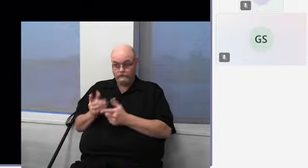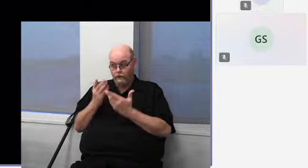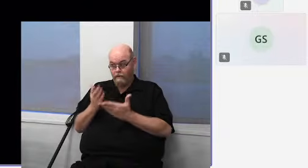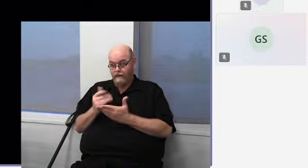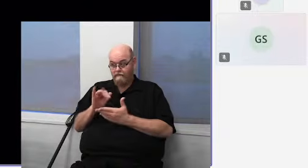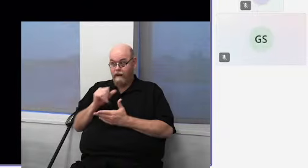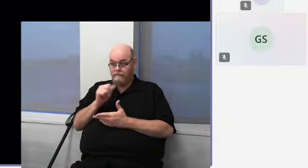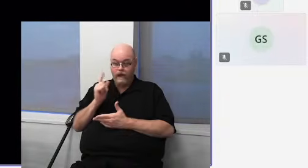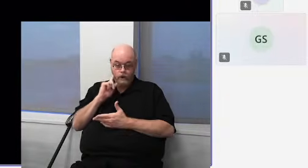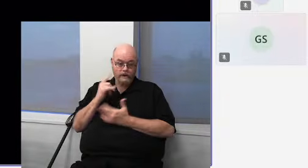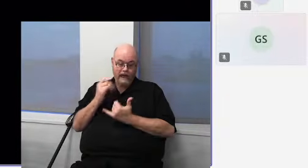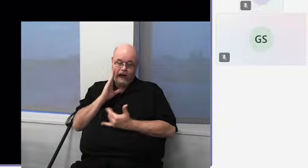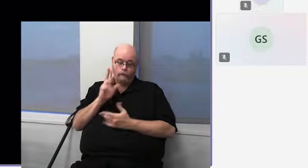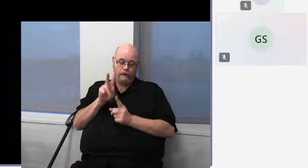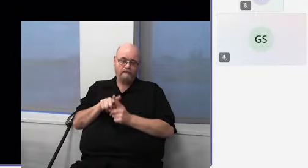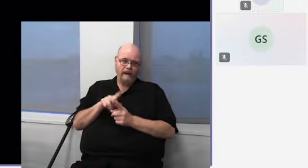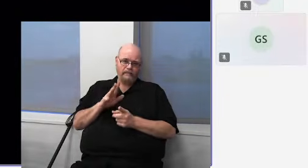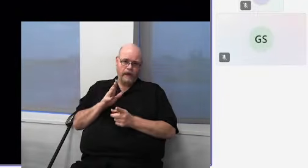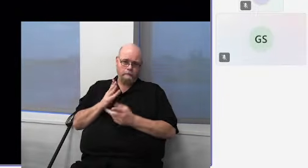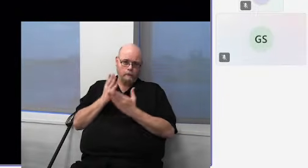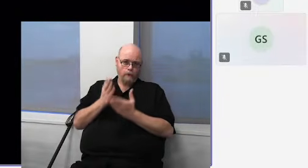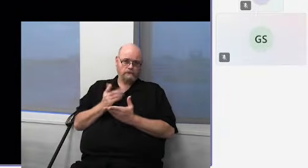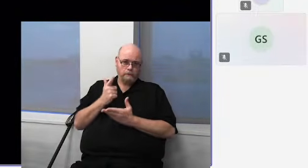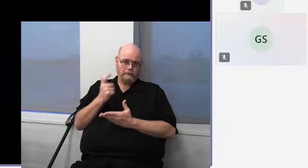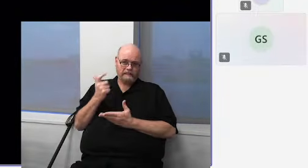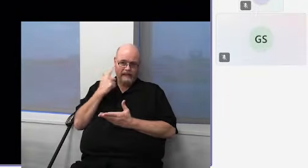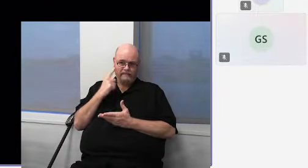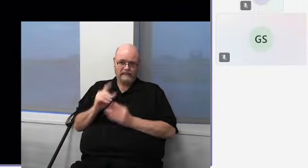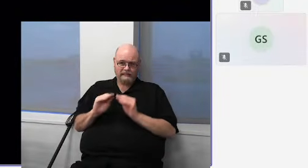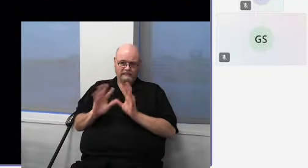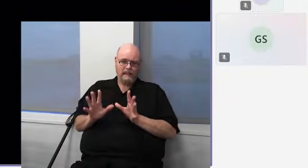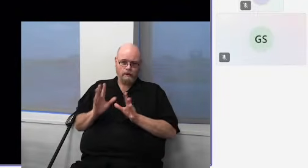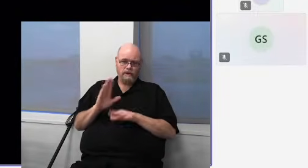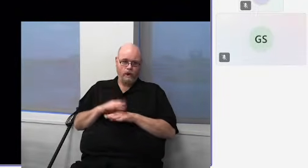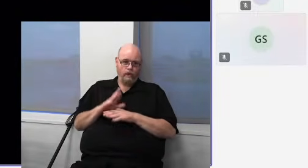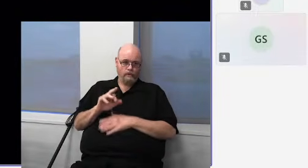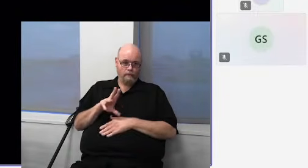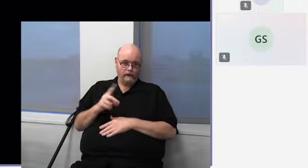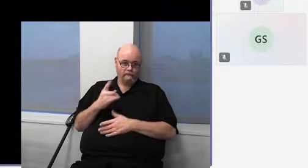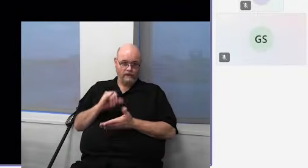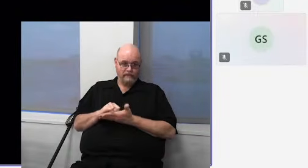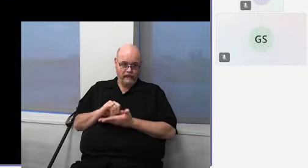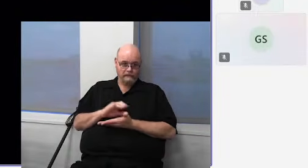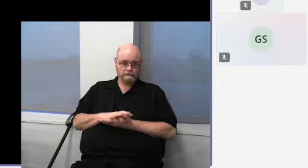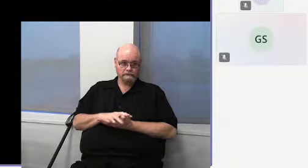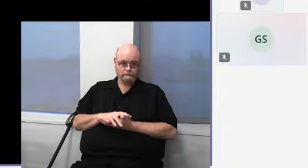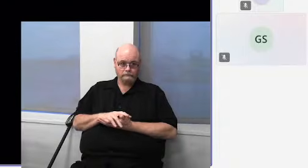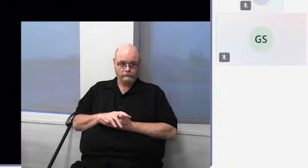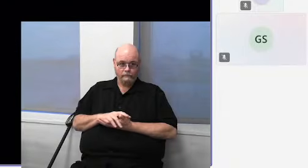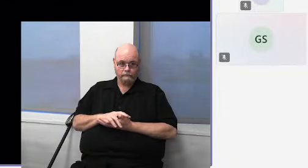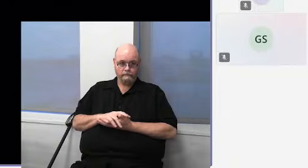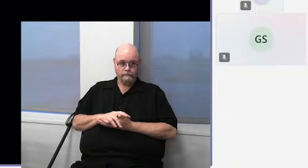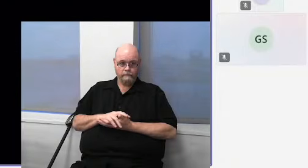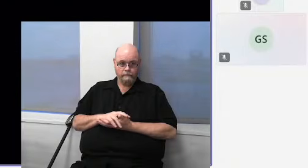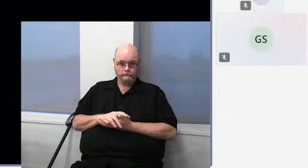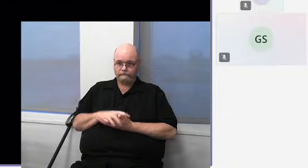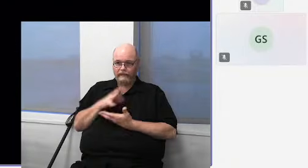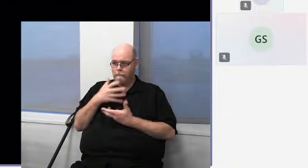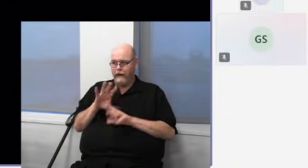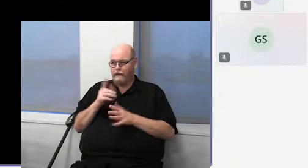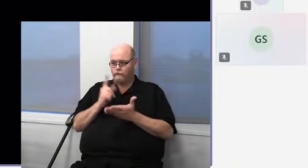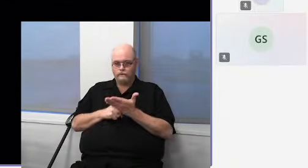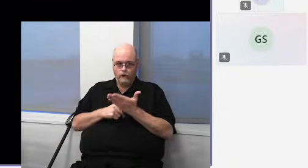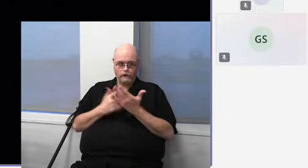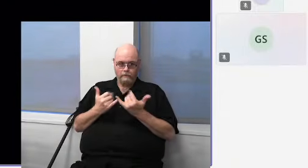also file the motion. If I'm not heard right now, I will file the motion, because I think it's important for clarity on the record on this All right, topic I know before a you do. decision